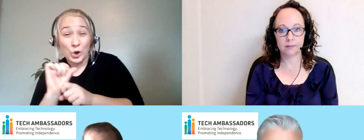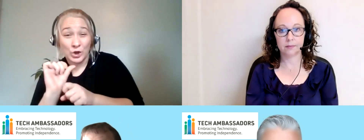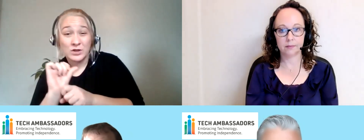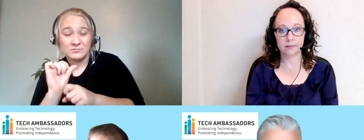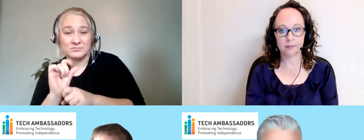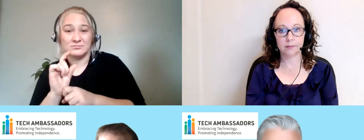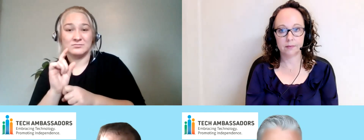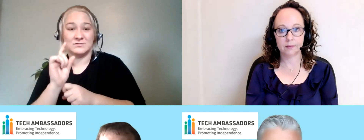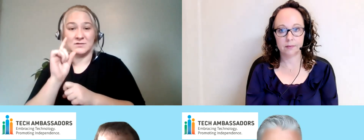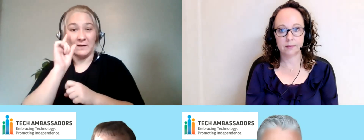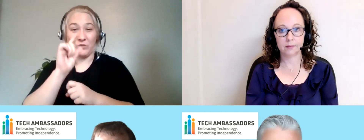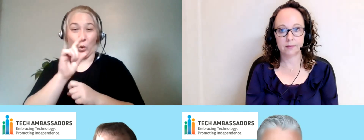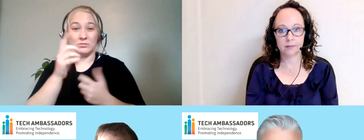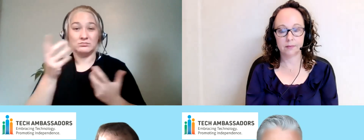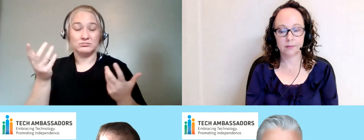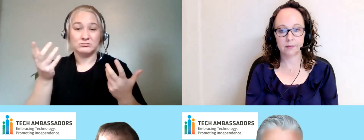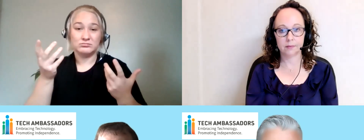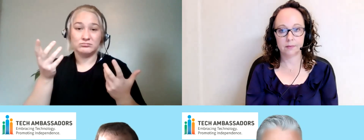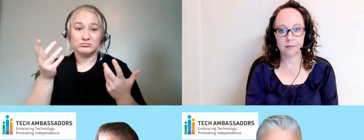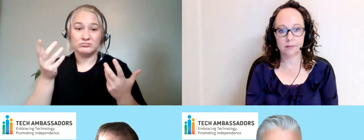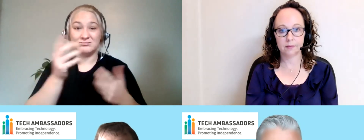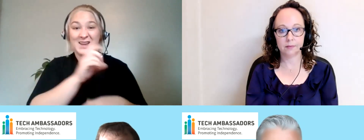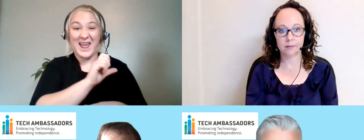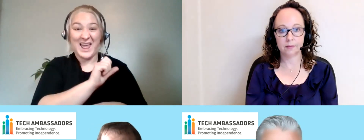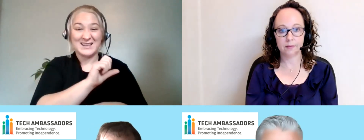for like